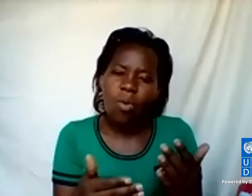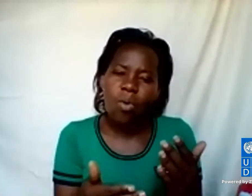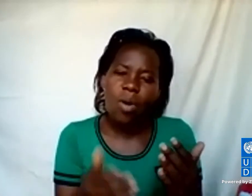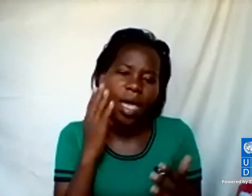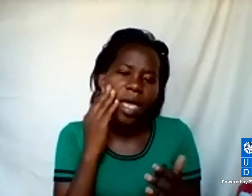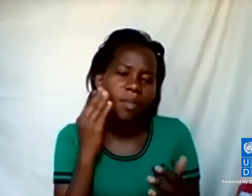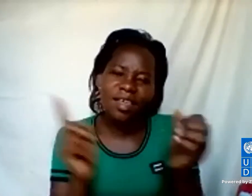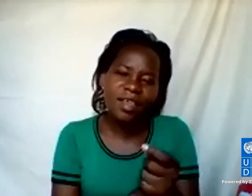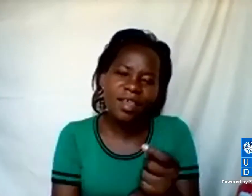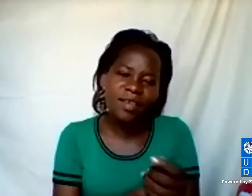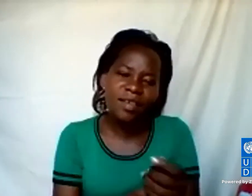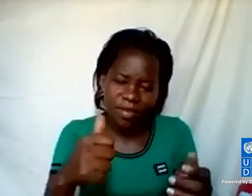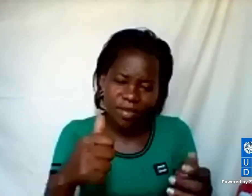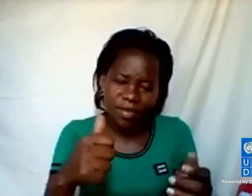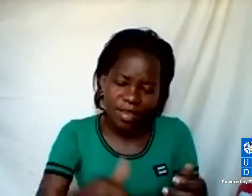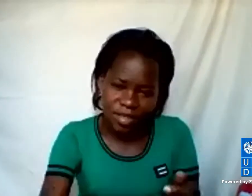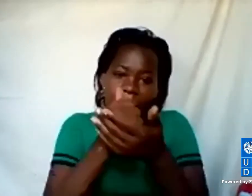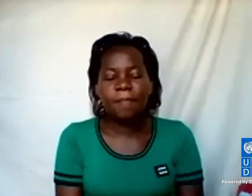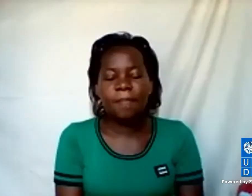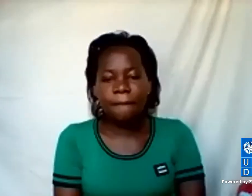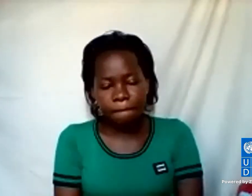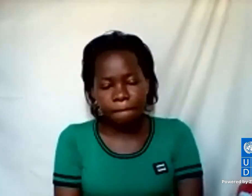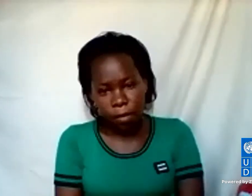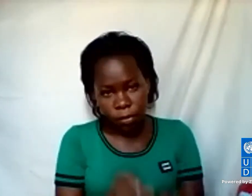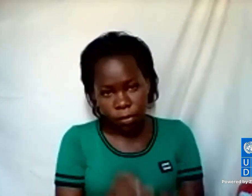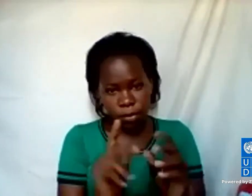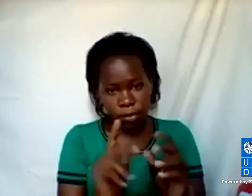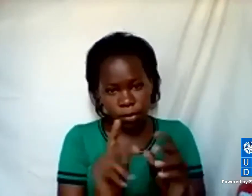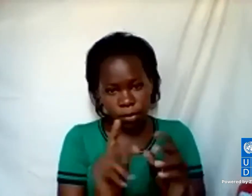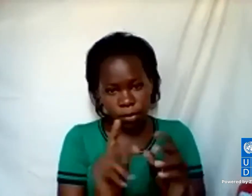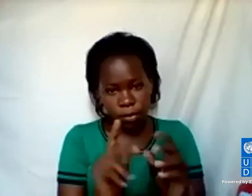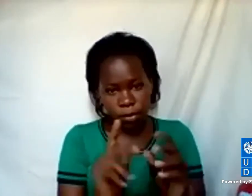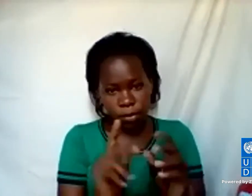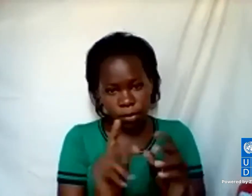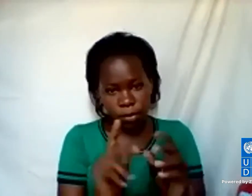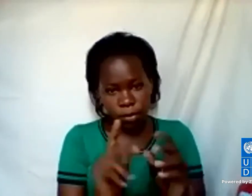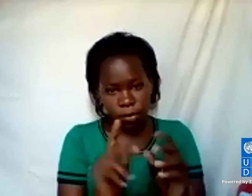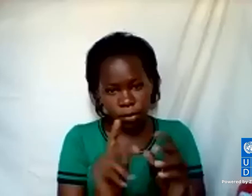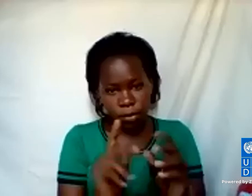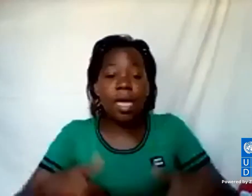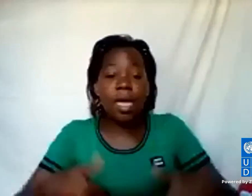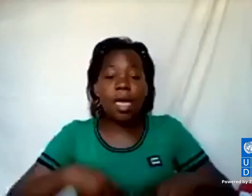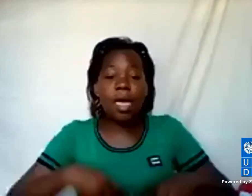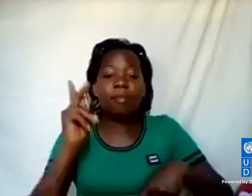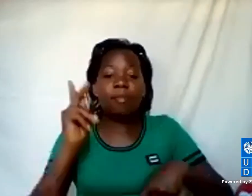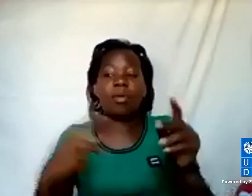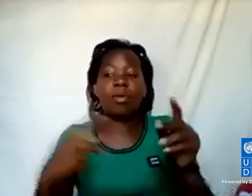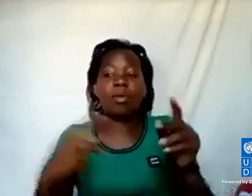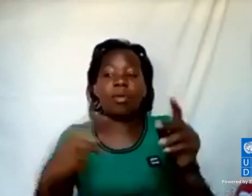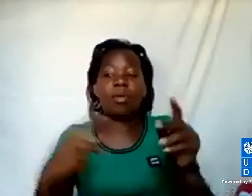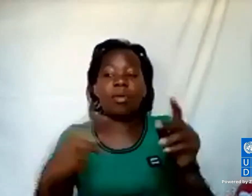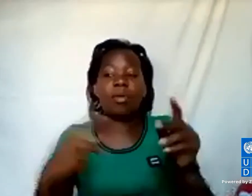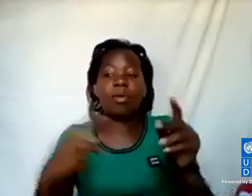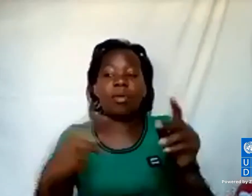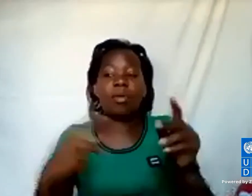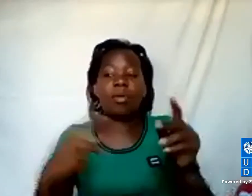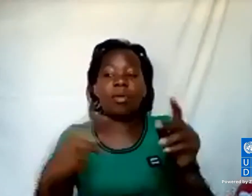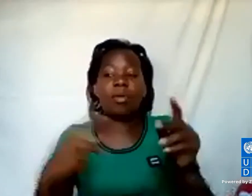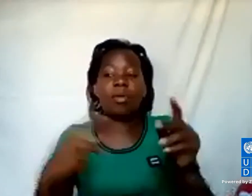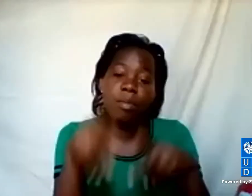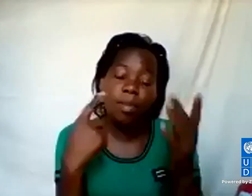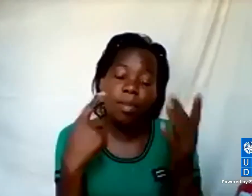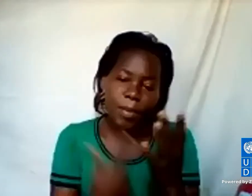going to speak to the young entrepreneurs who are coming on board. What I always tell people who I interact